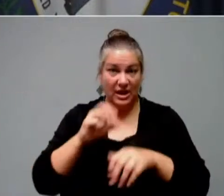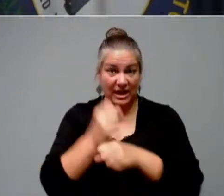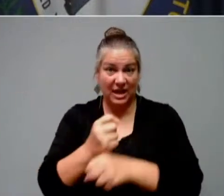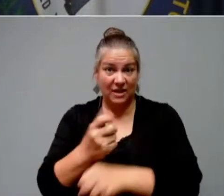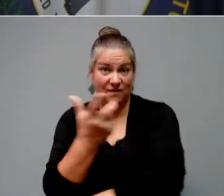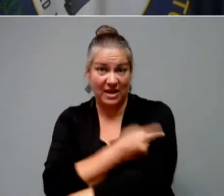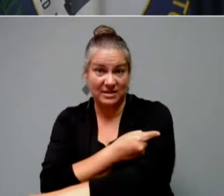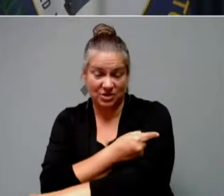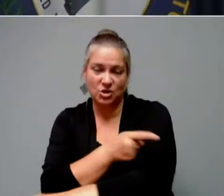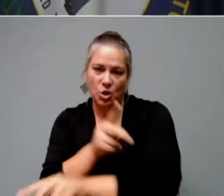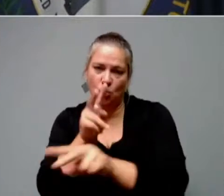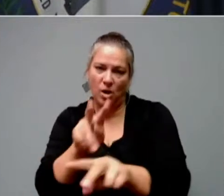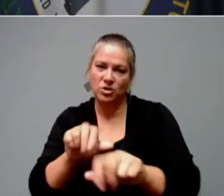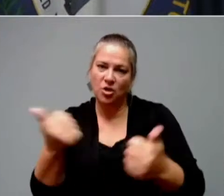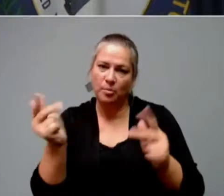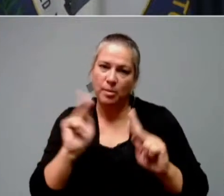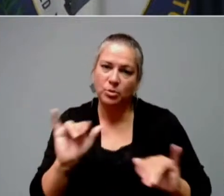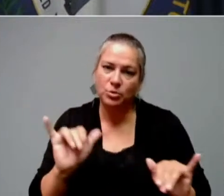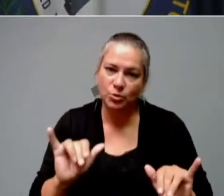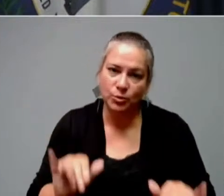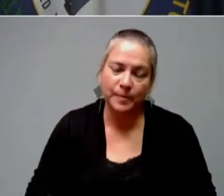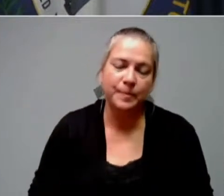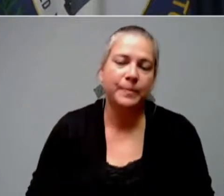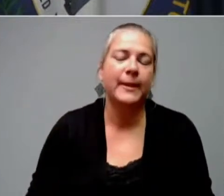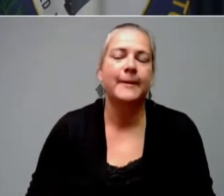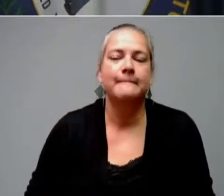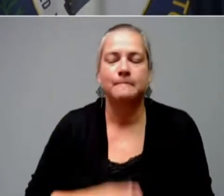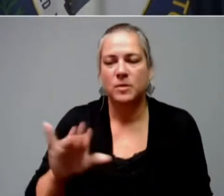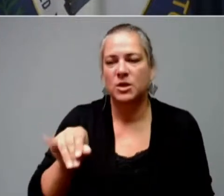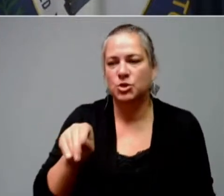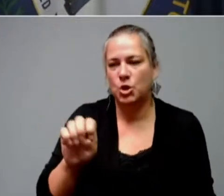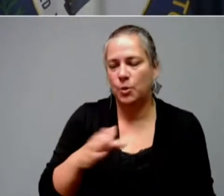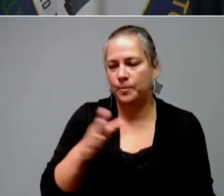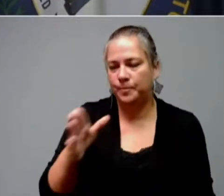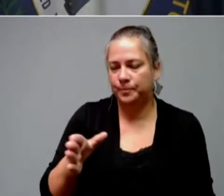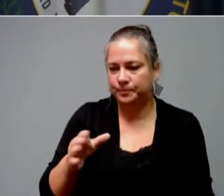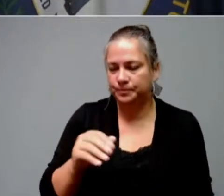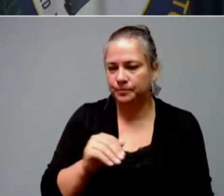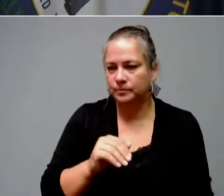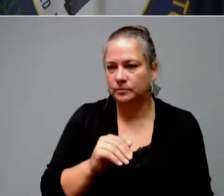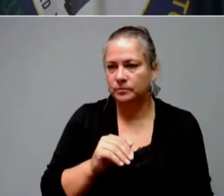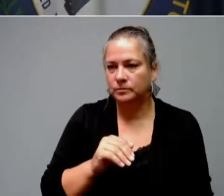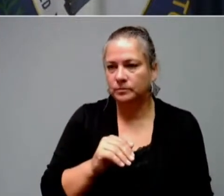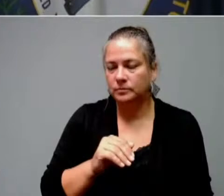around you. Joe Ragusa, Spectrum News.